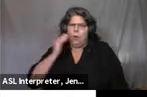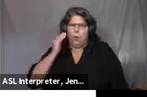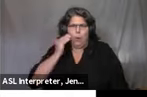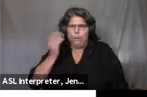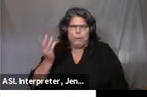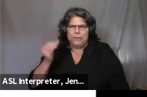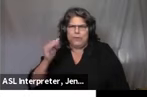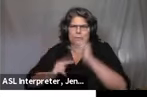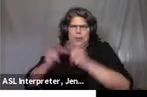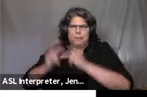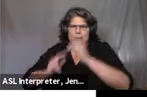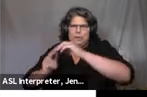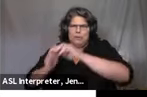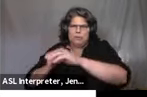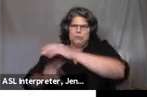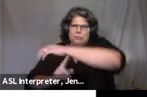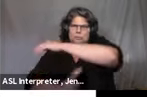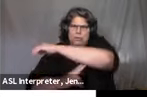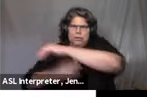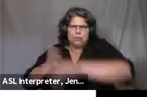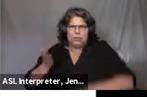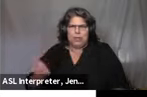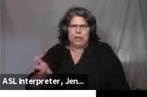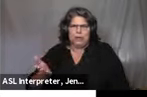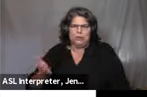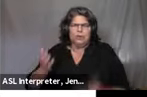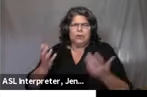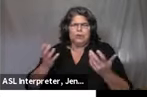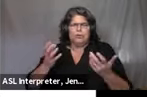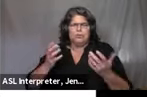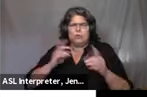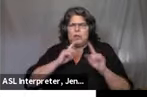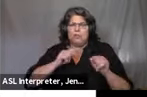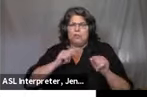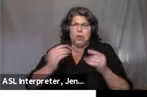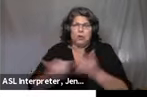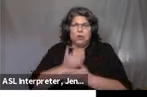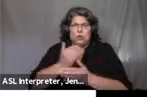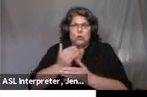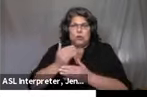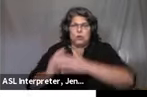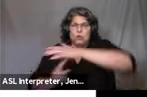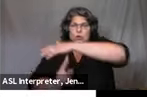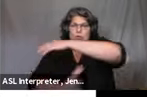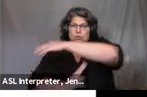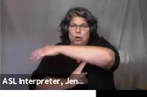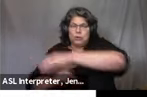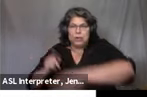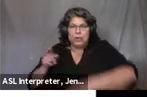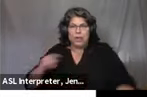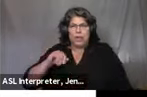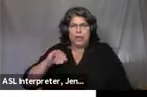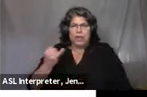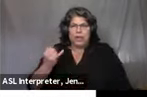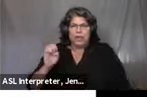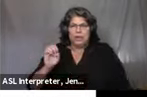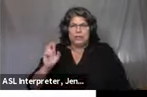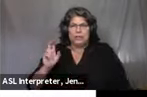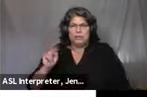So to answer your question, a new crossing at Jennings over the Smart right-of-way